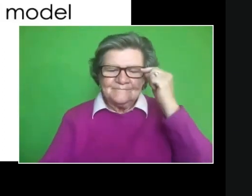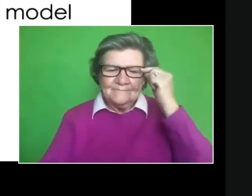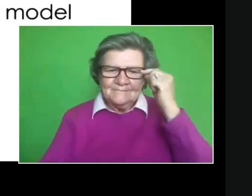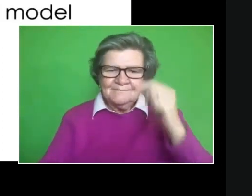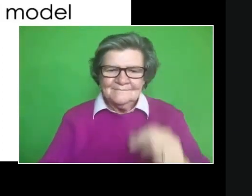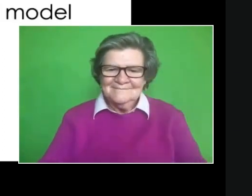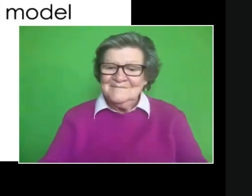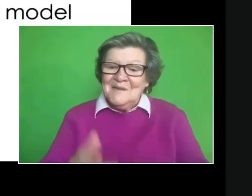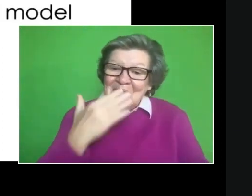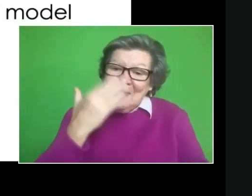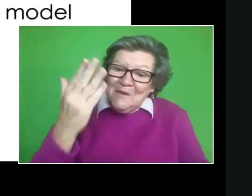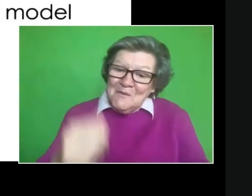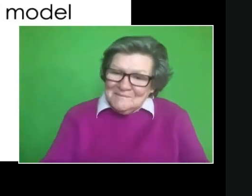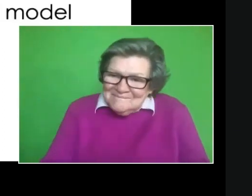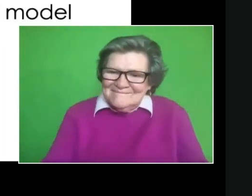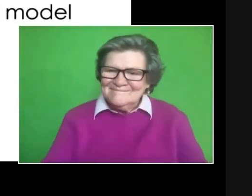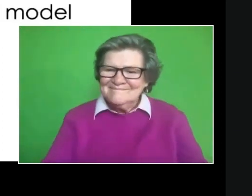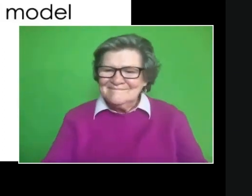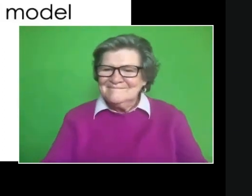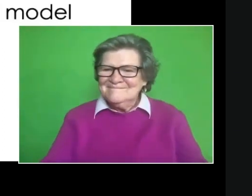Thank you.